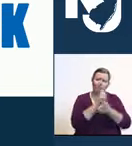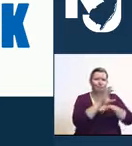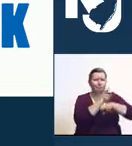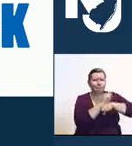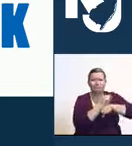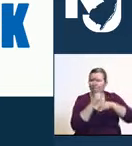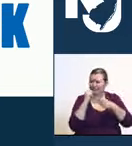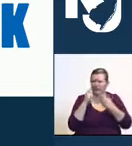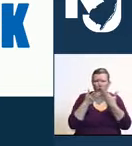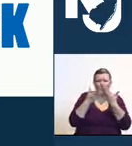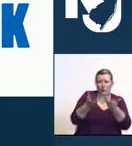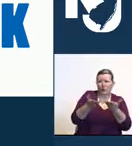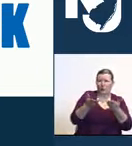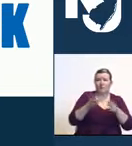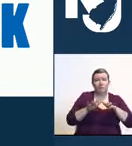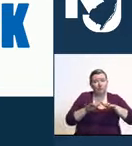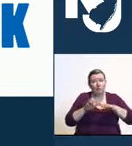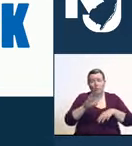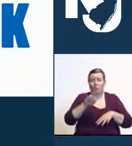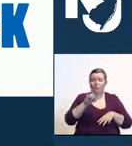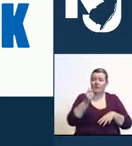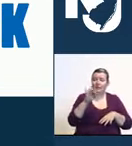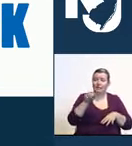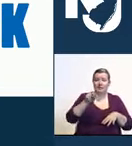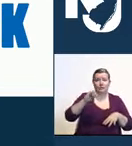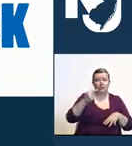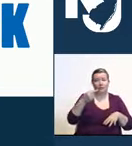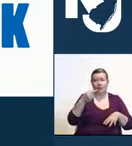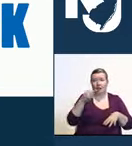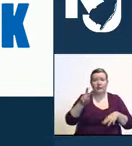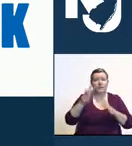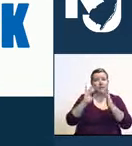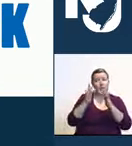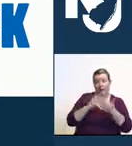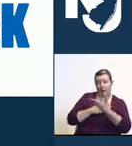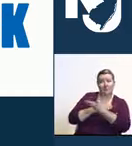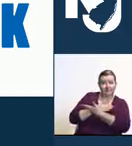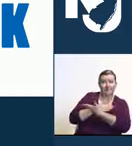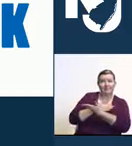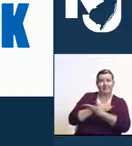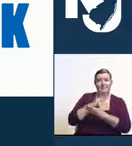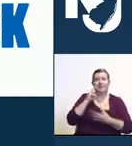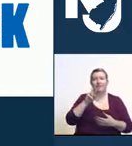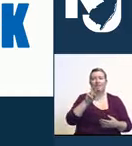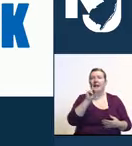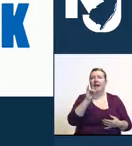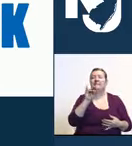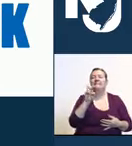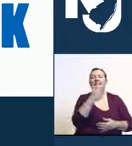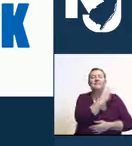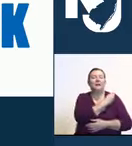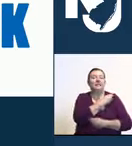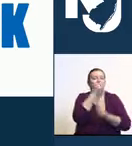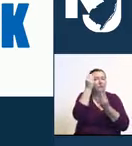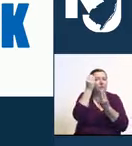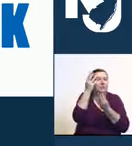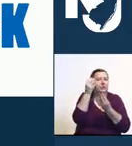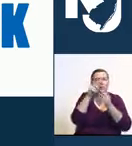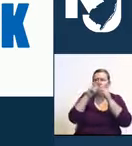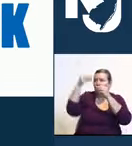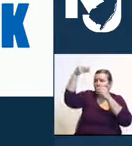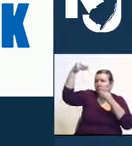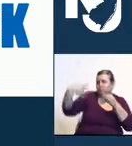go to covid19.nj.gov and click the link for vaccine info at the top of the page to find the vaccination